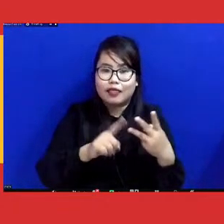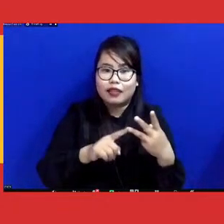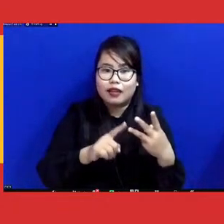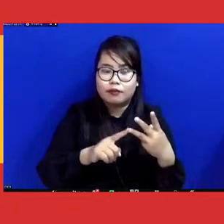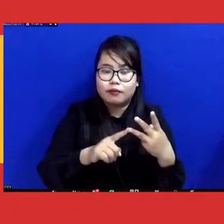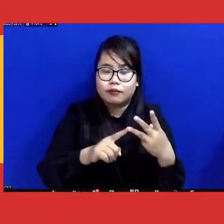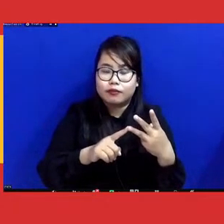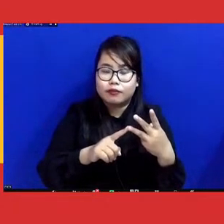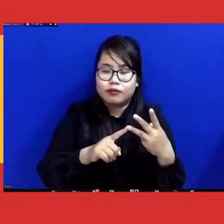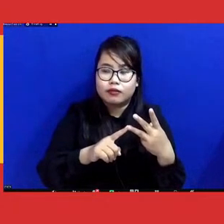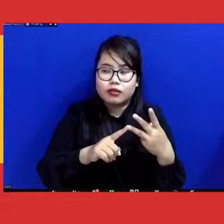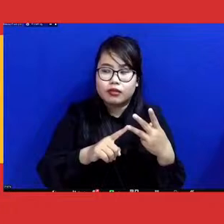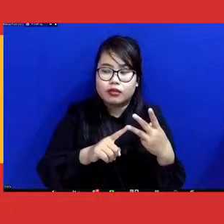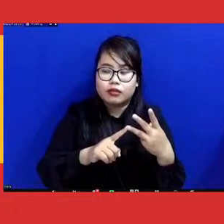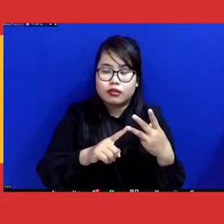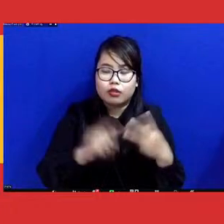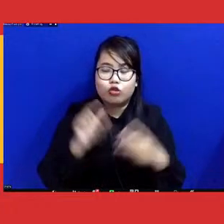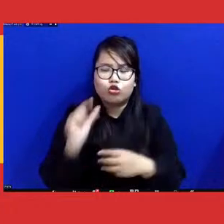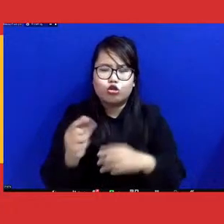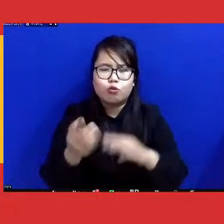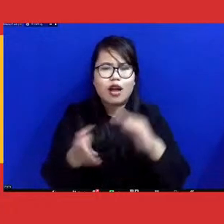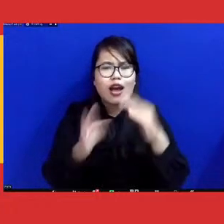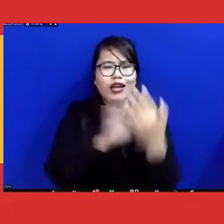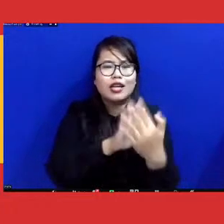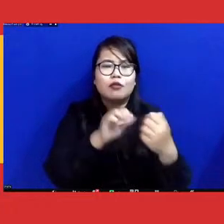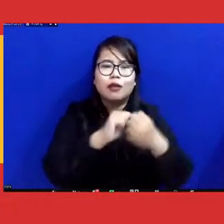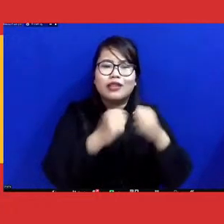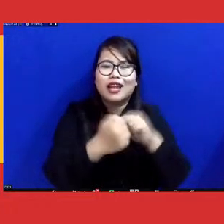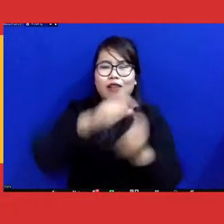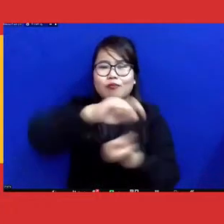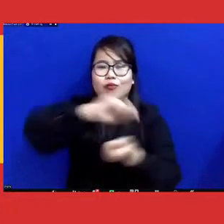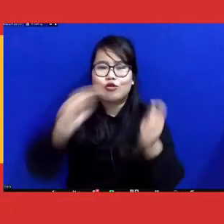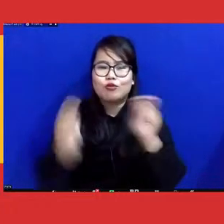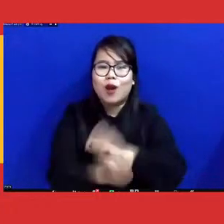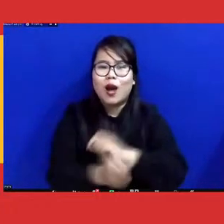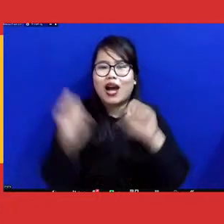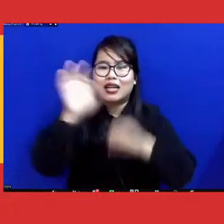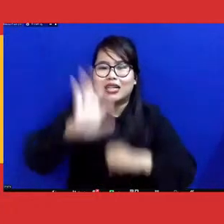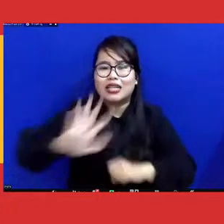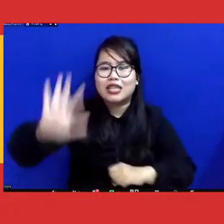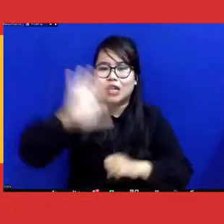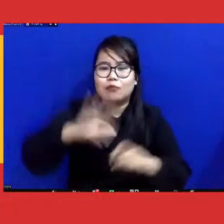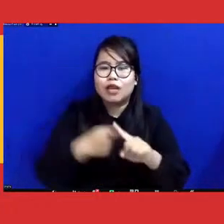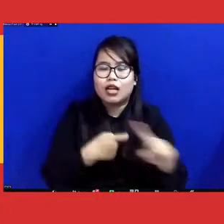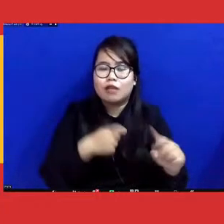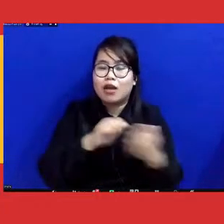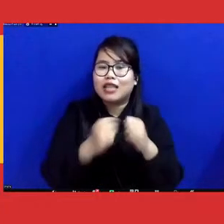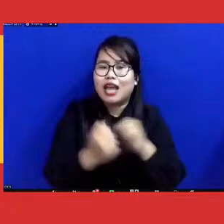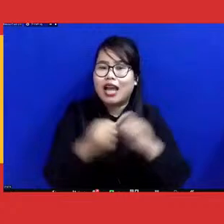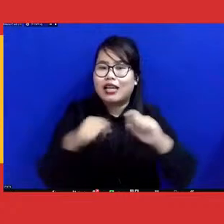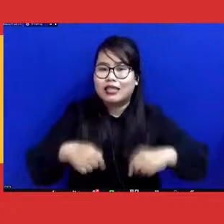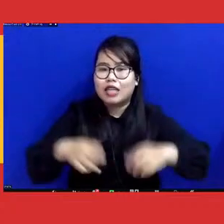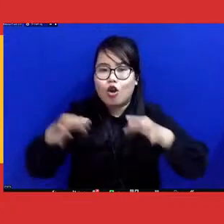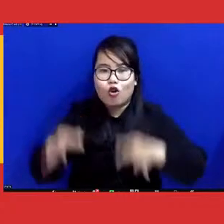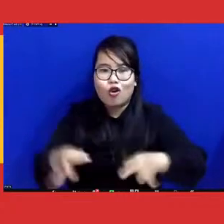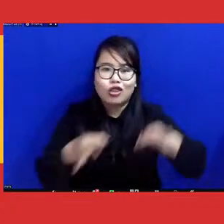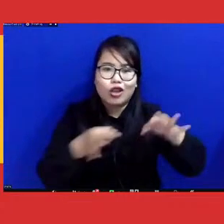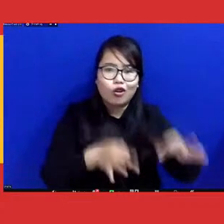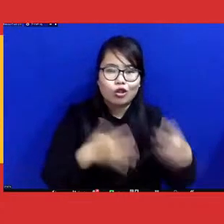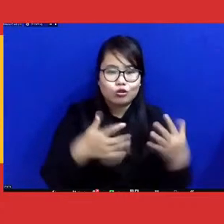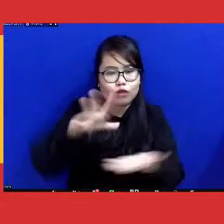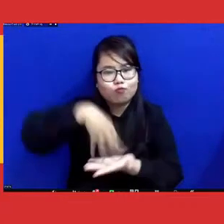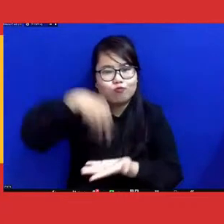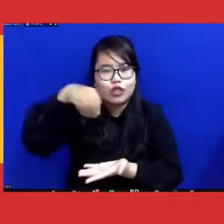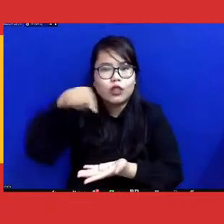climate change. Based on those challenges, cities are the center of these challenges. Local government especially are encouraged